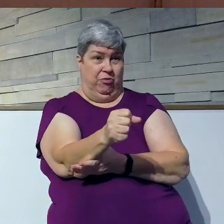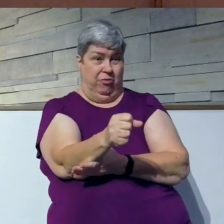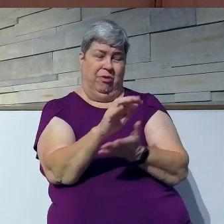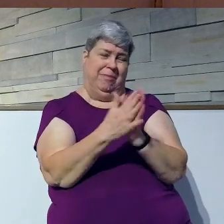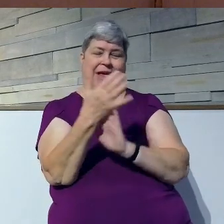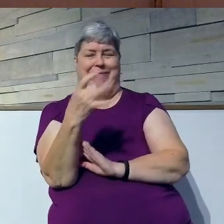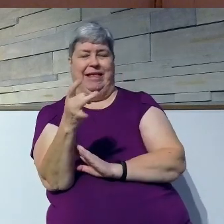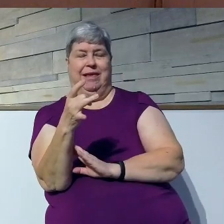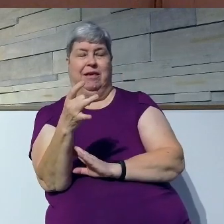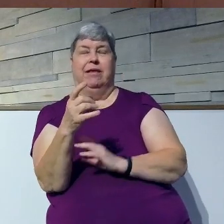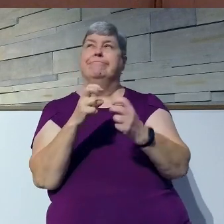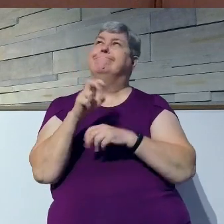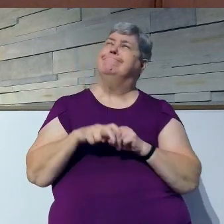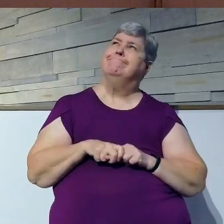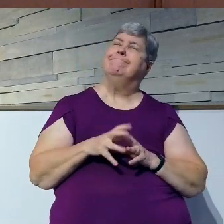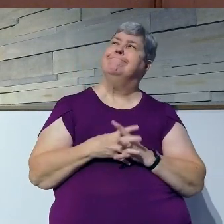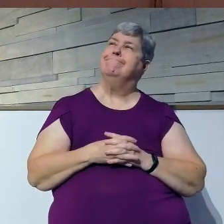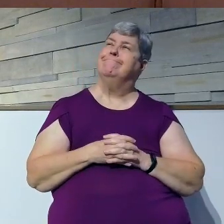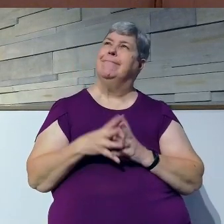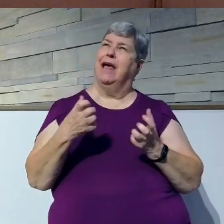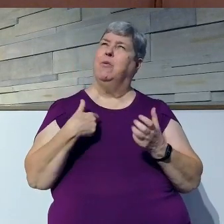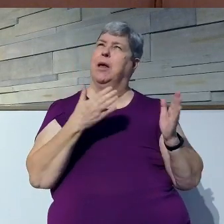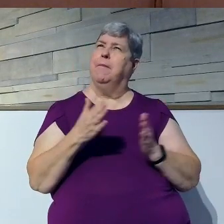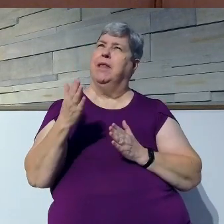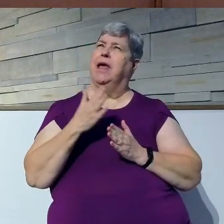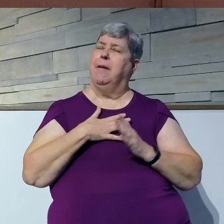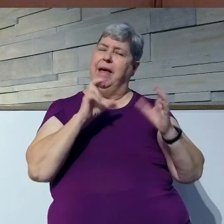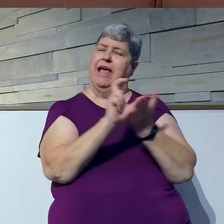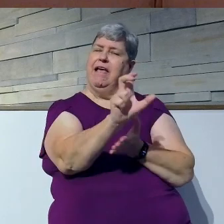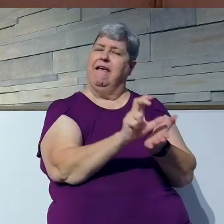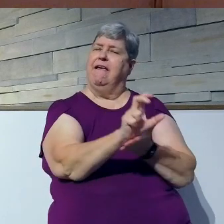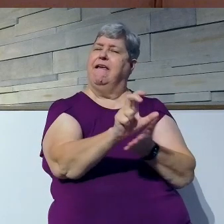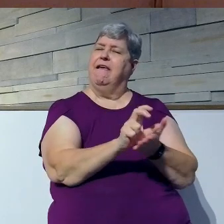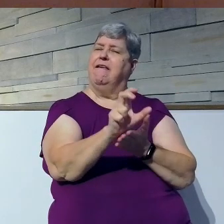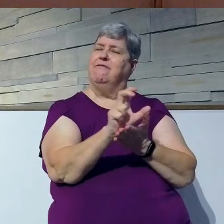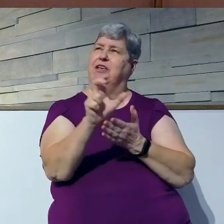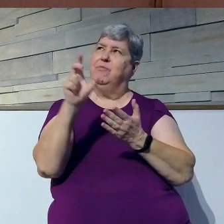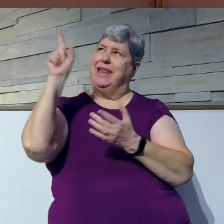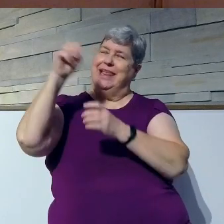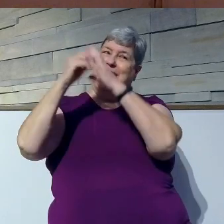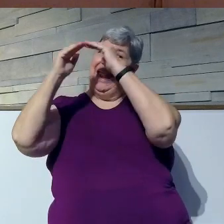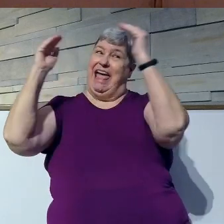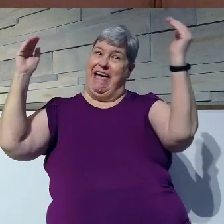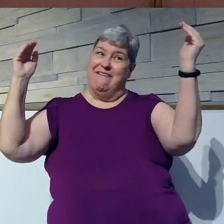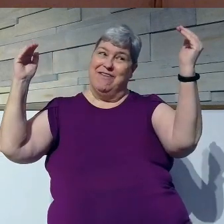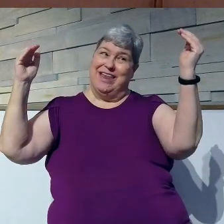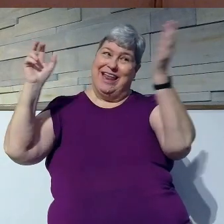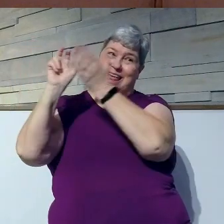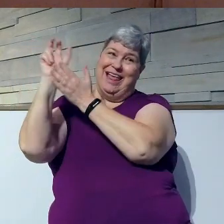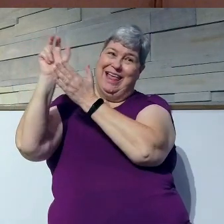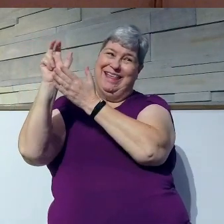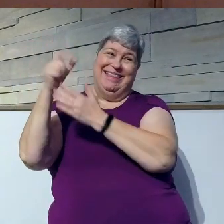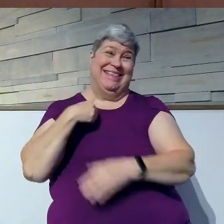turned 18, sat down, you know what? I want to plan out my investments that I'm going to put up in heaven right now.